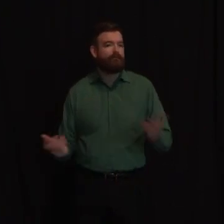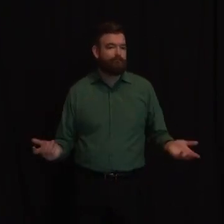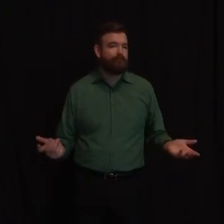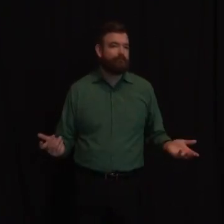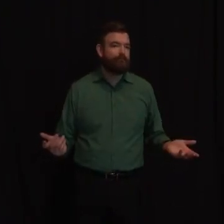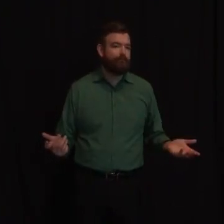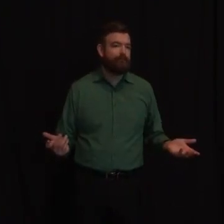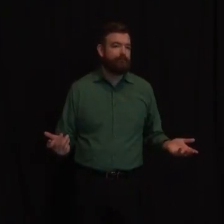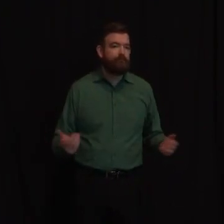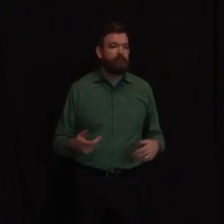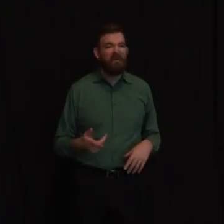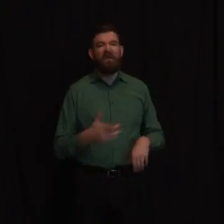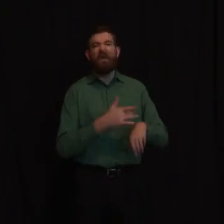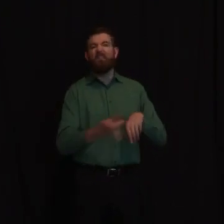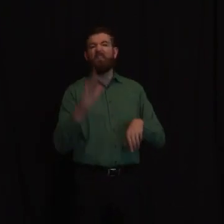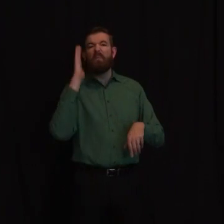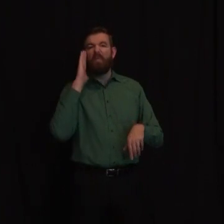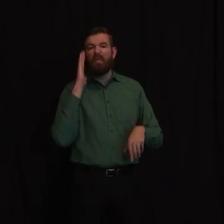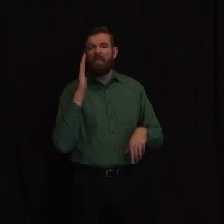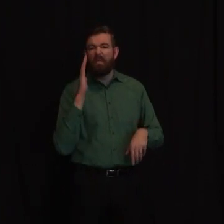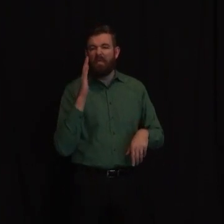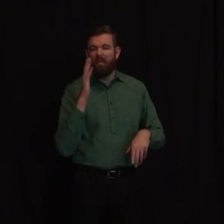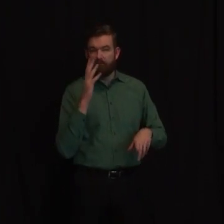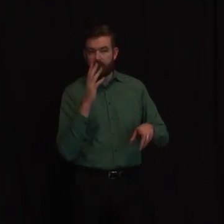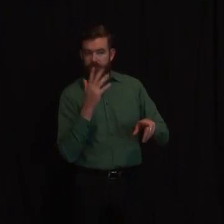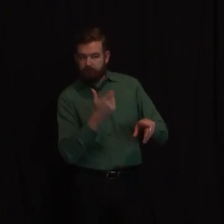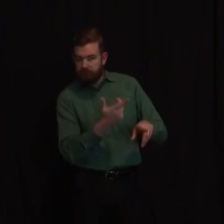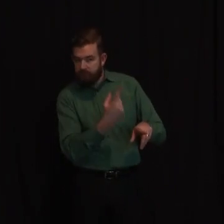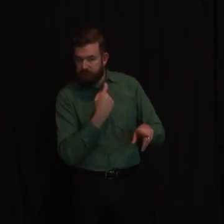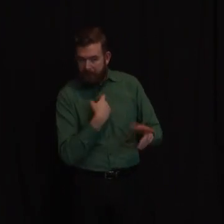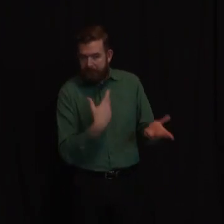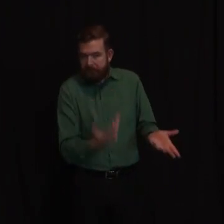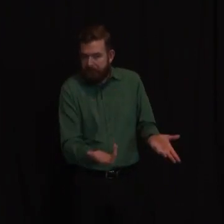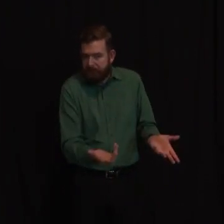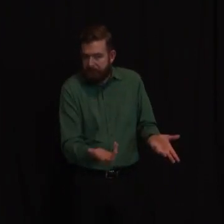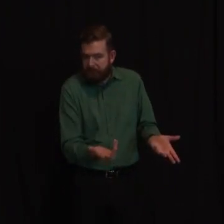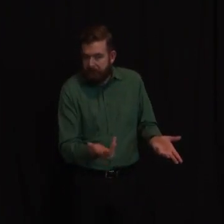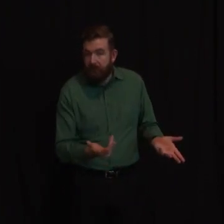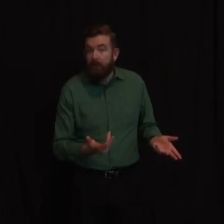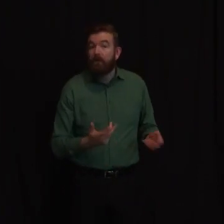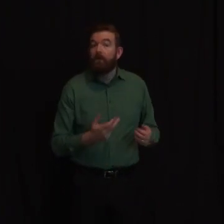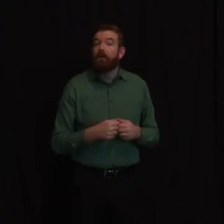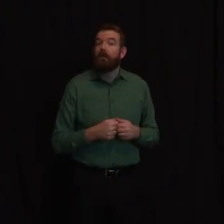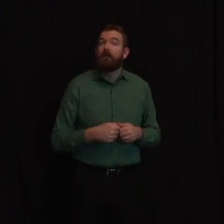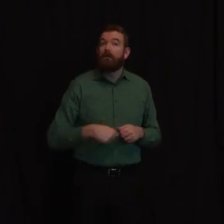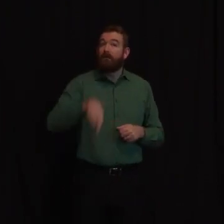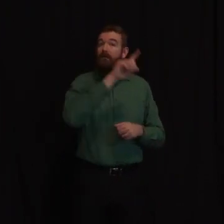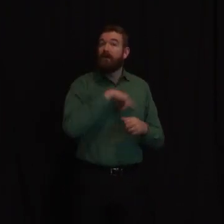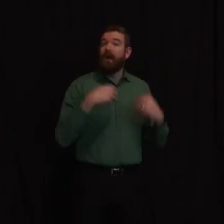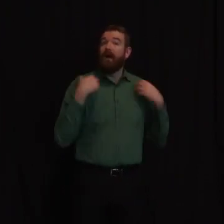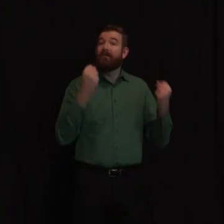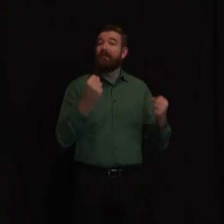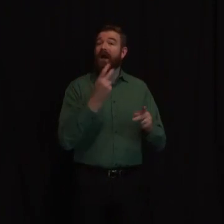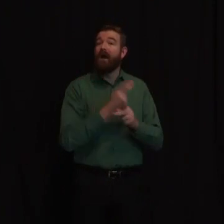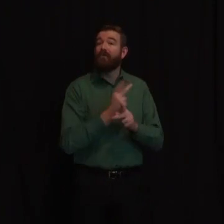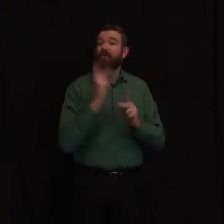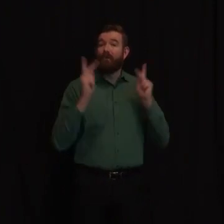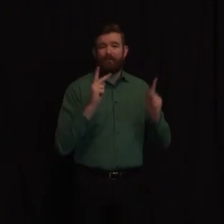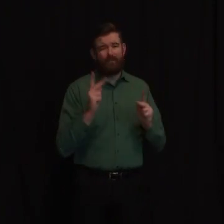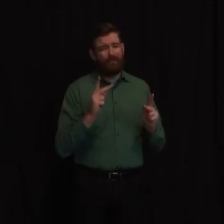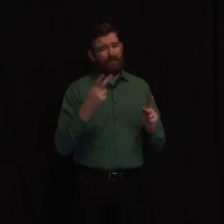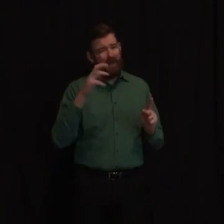but healthcare workers are not only heroes, but they're beat up right now. And a lot of them, many sadly are